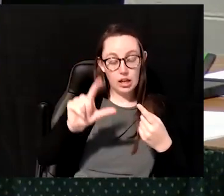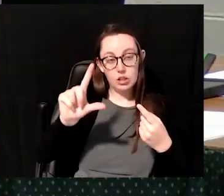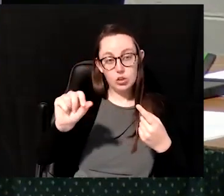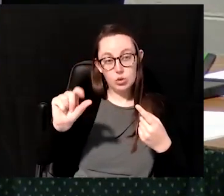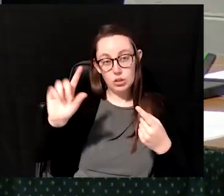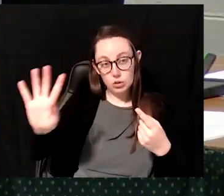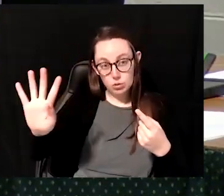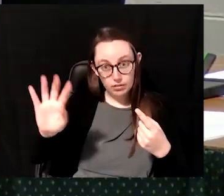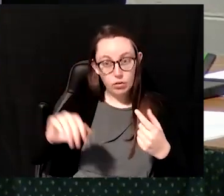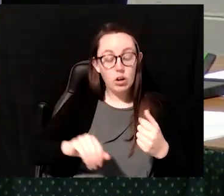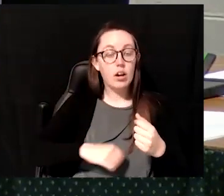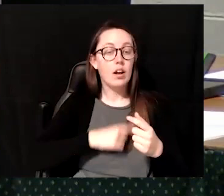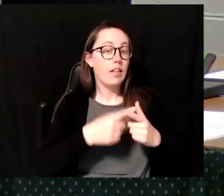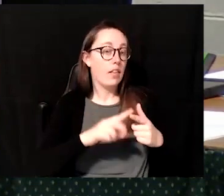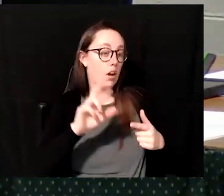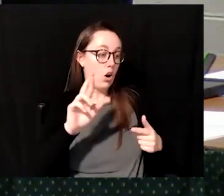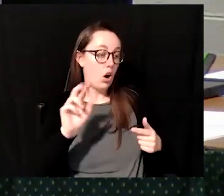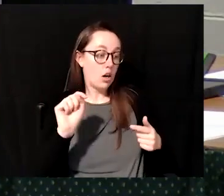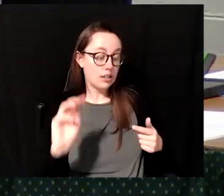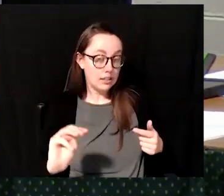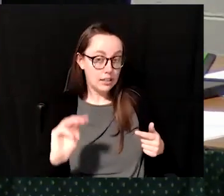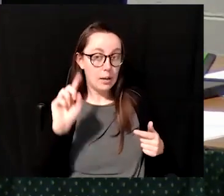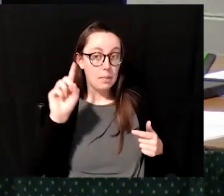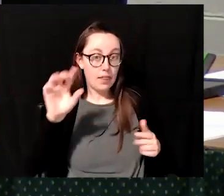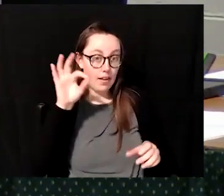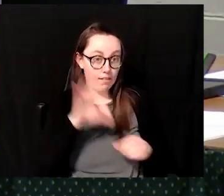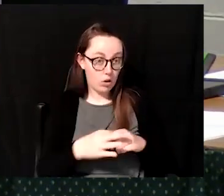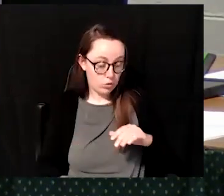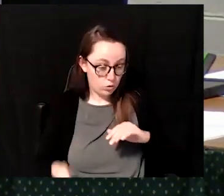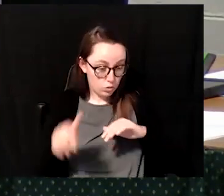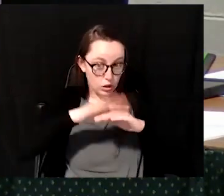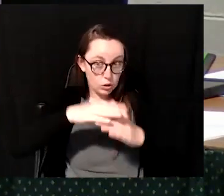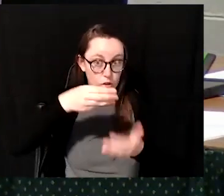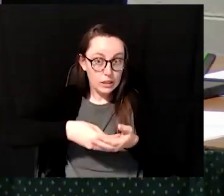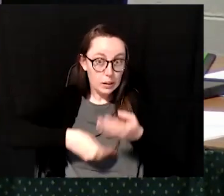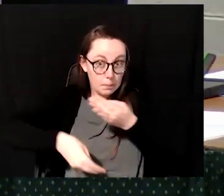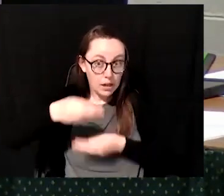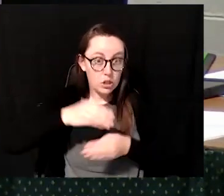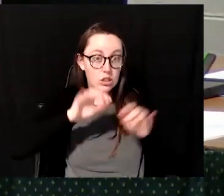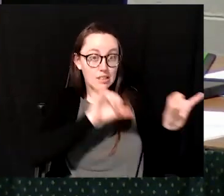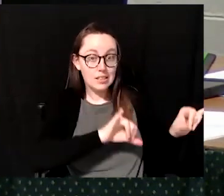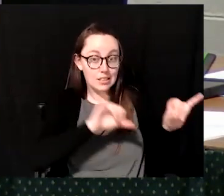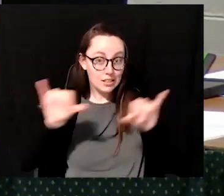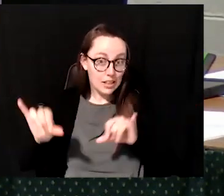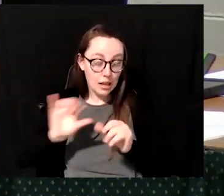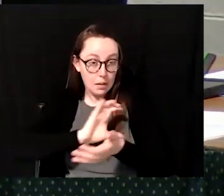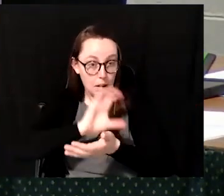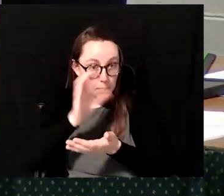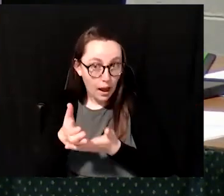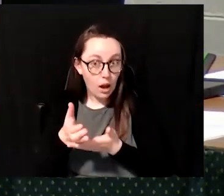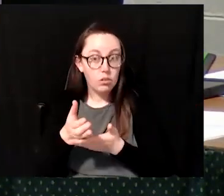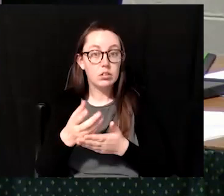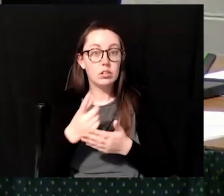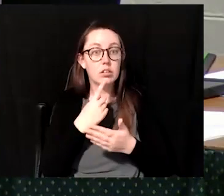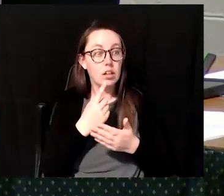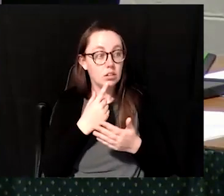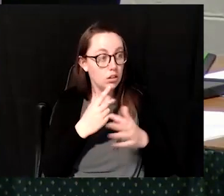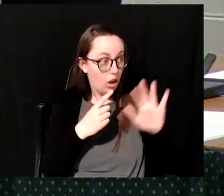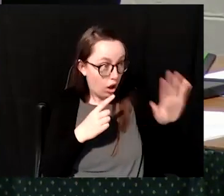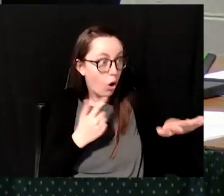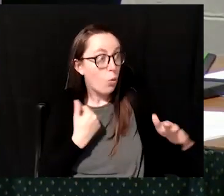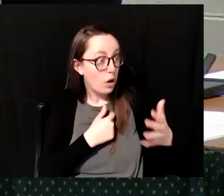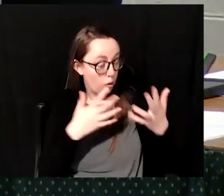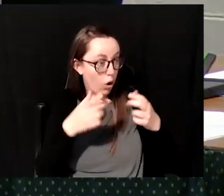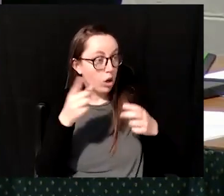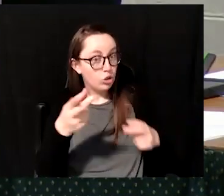advises us that that's what they'd like us to do with the money we have no obligation to follow tamikin's advice it's advice and